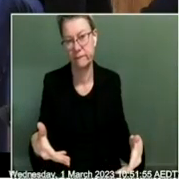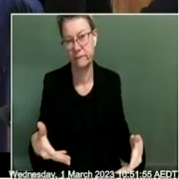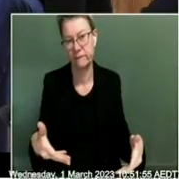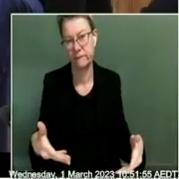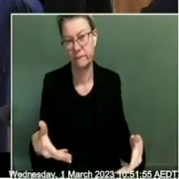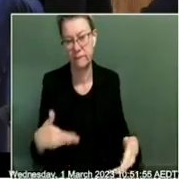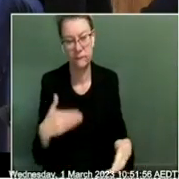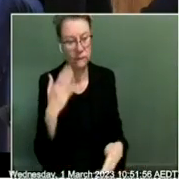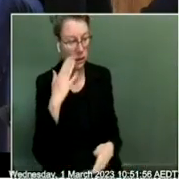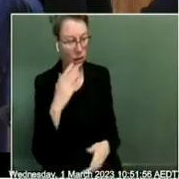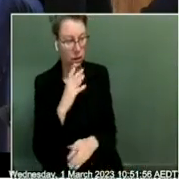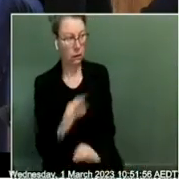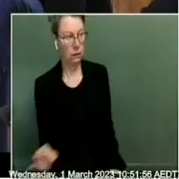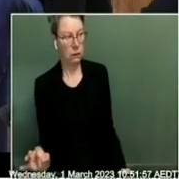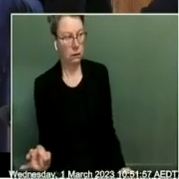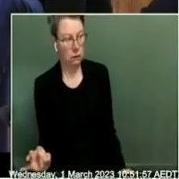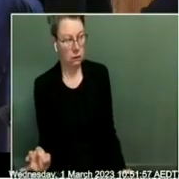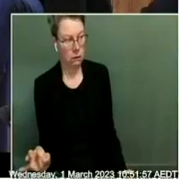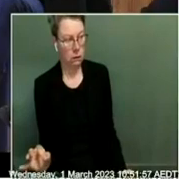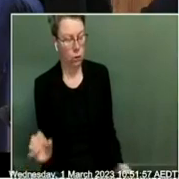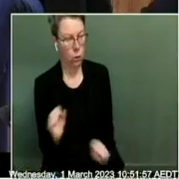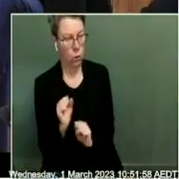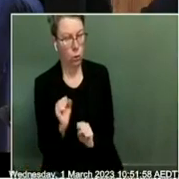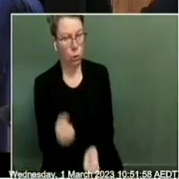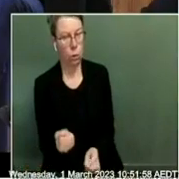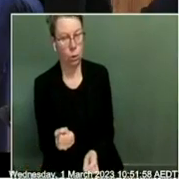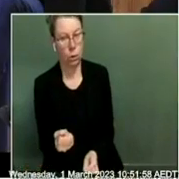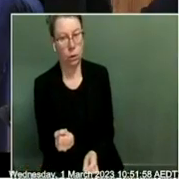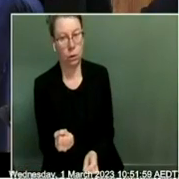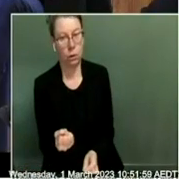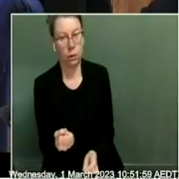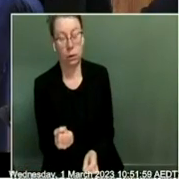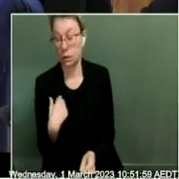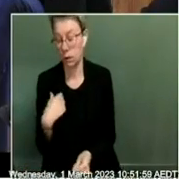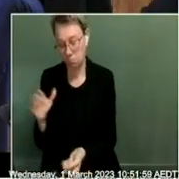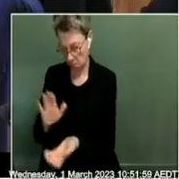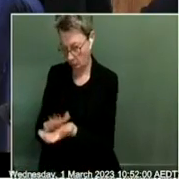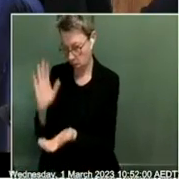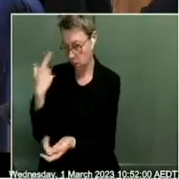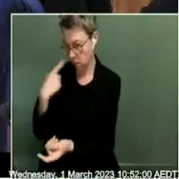just listening to her tell this story. And